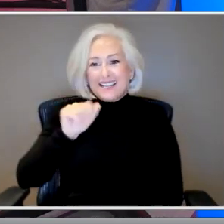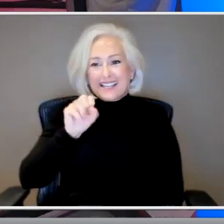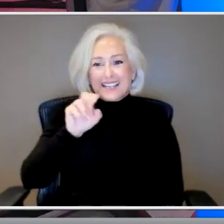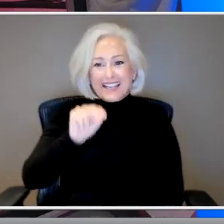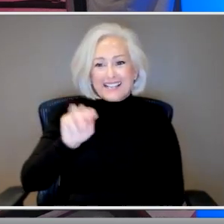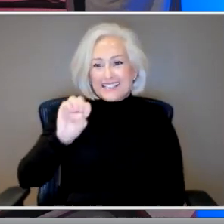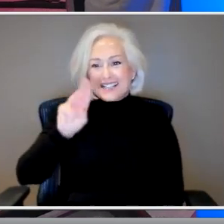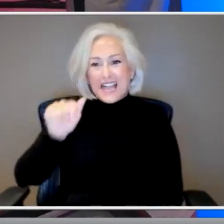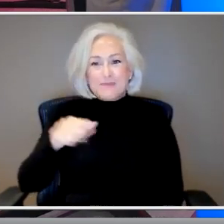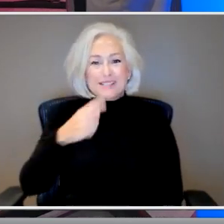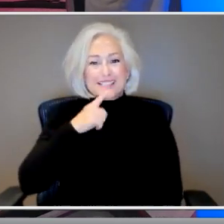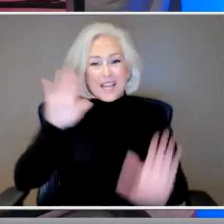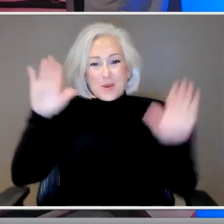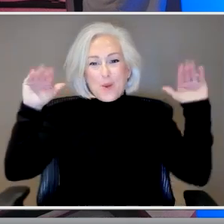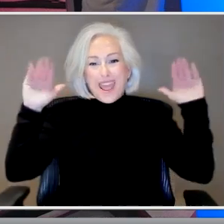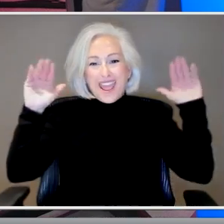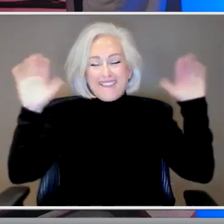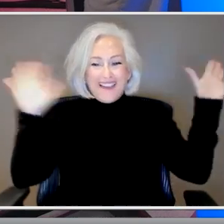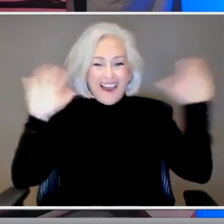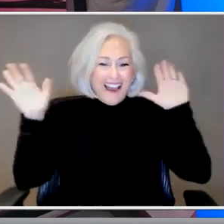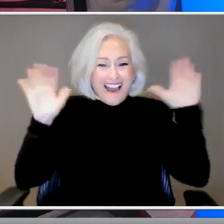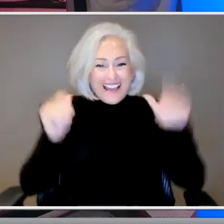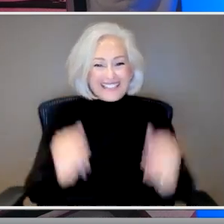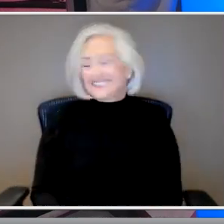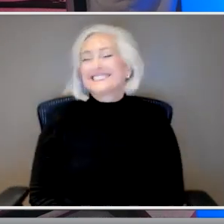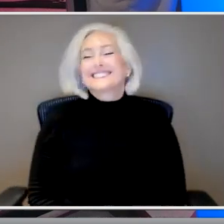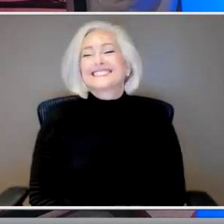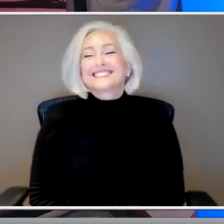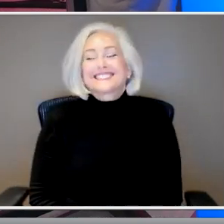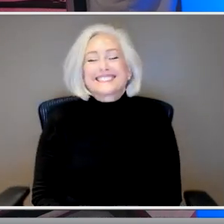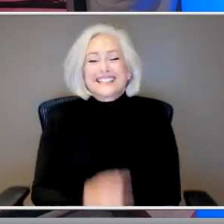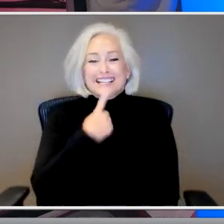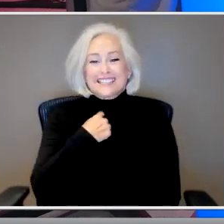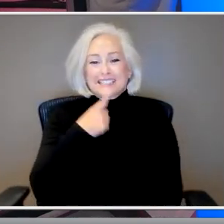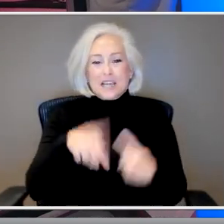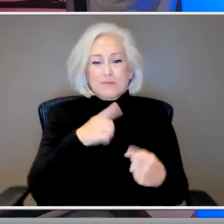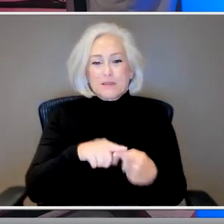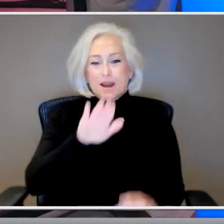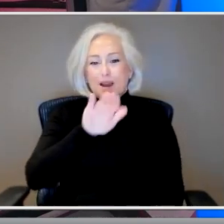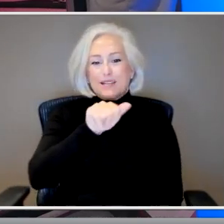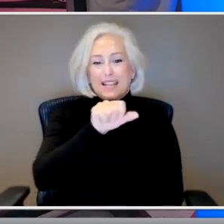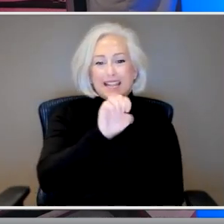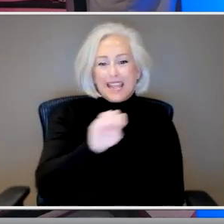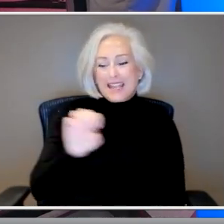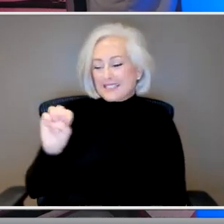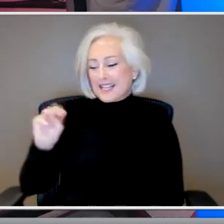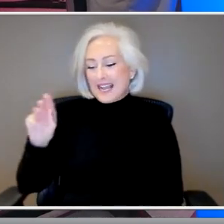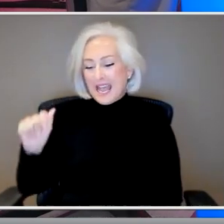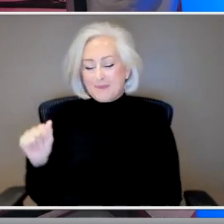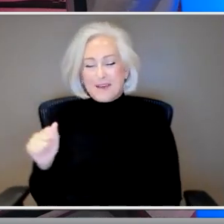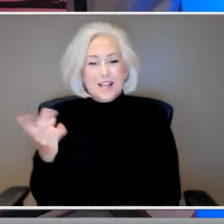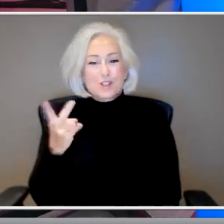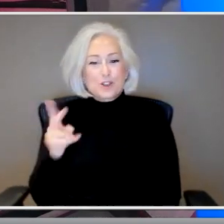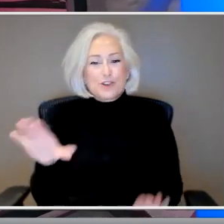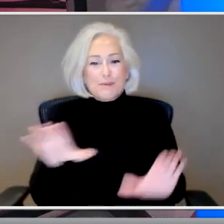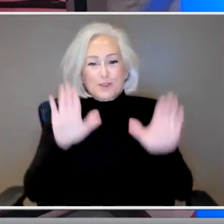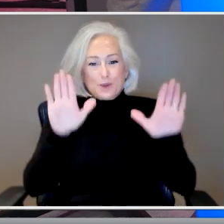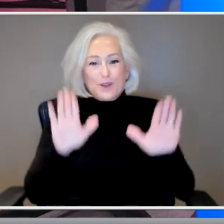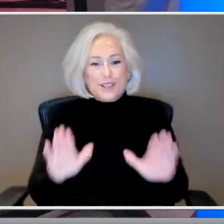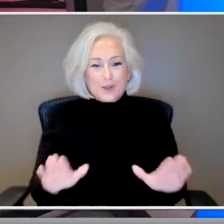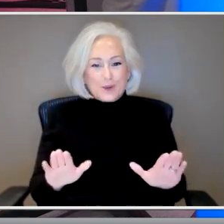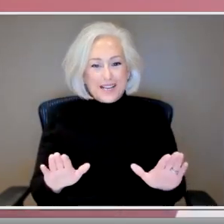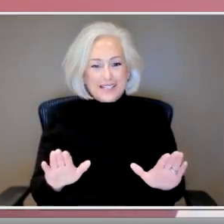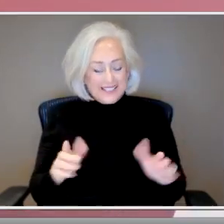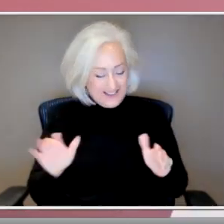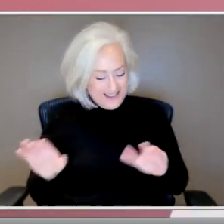them." You gotta wave. Okay, tell us about Case and Emma. They're doing great. How old are They're they? Keeping us young. So Case